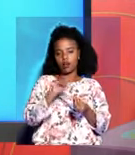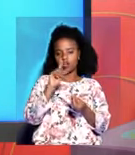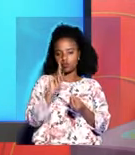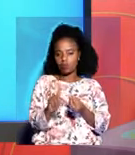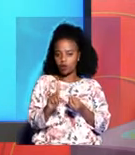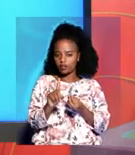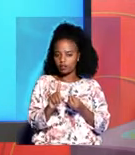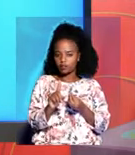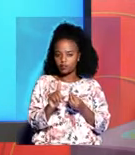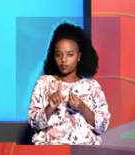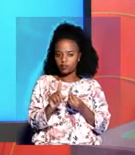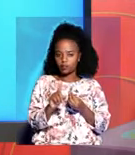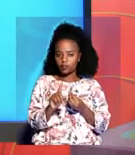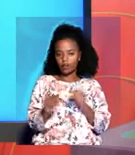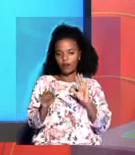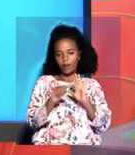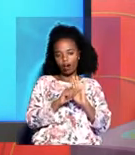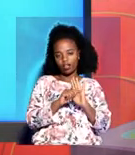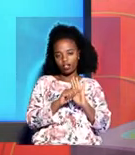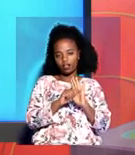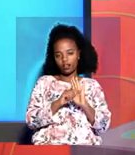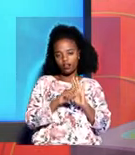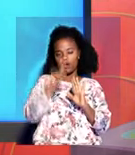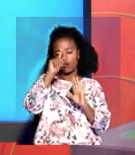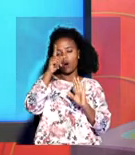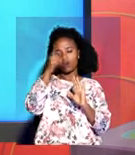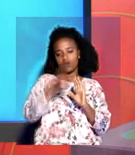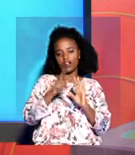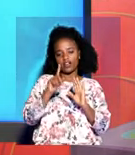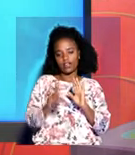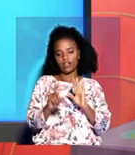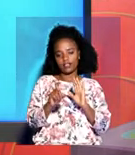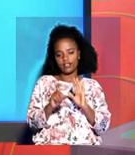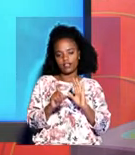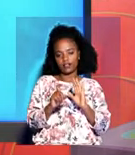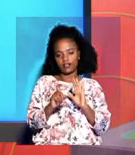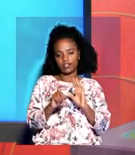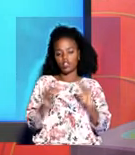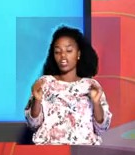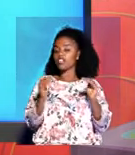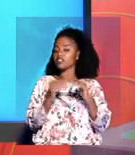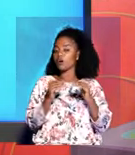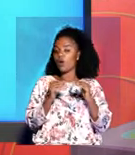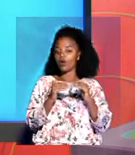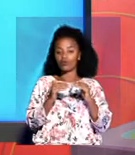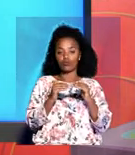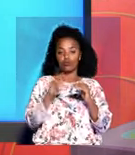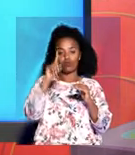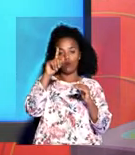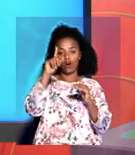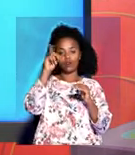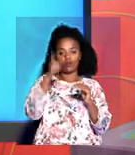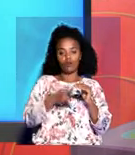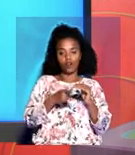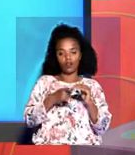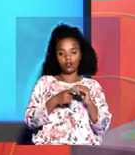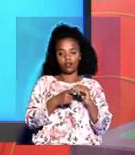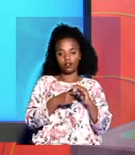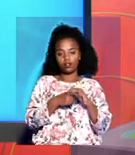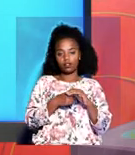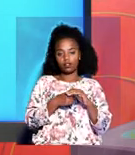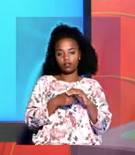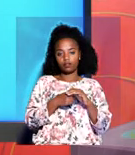1 minus 1 over x, this equal to 1 over